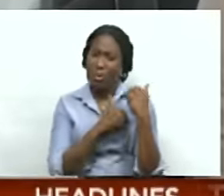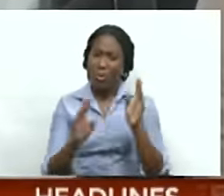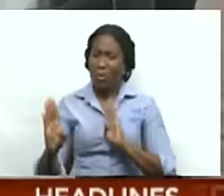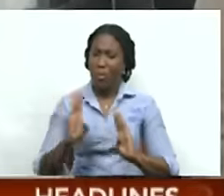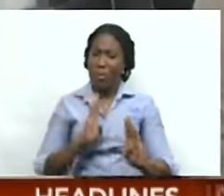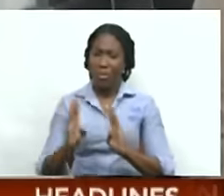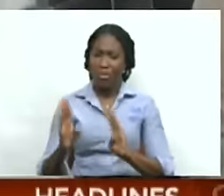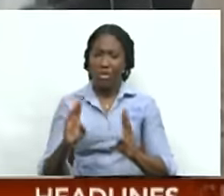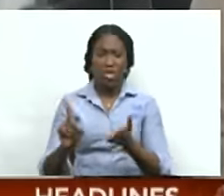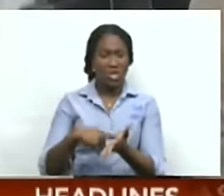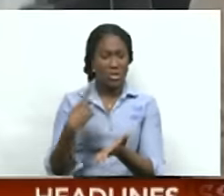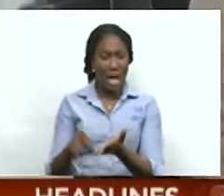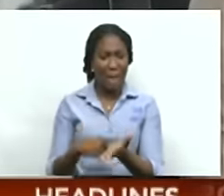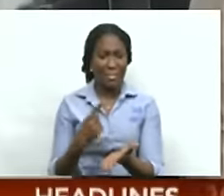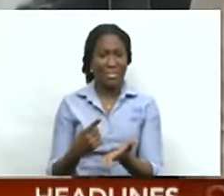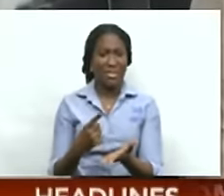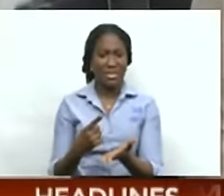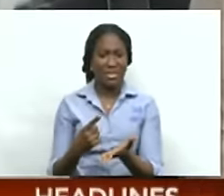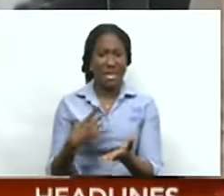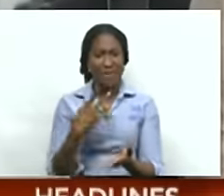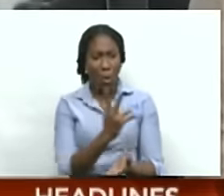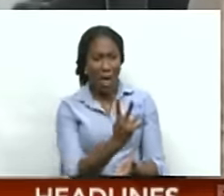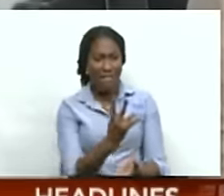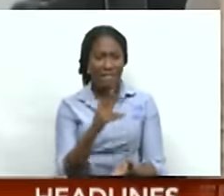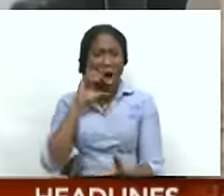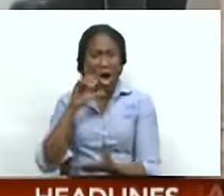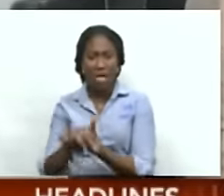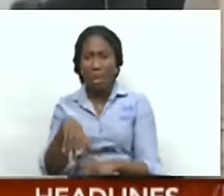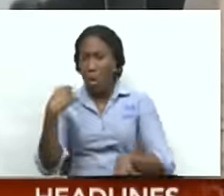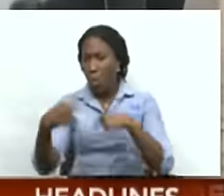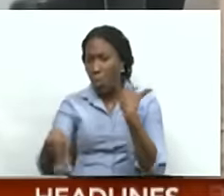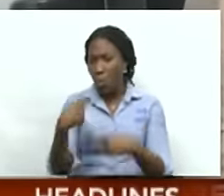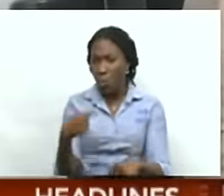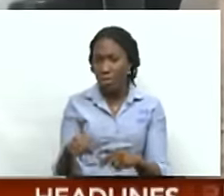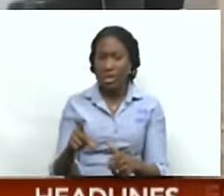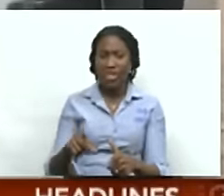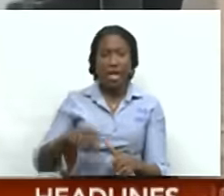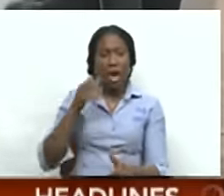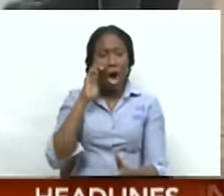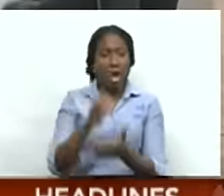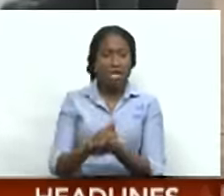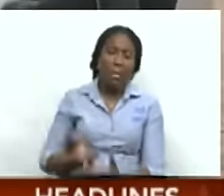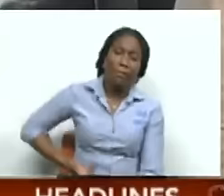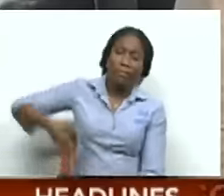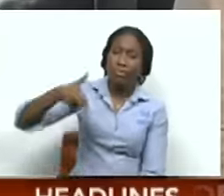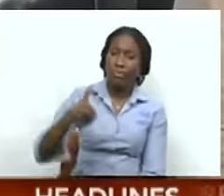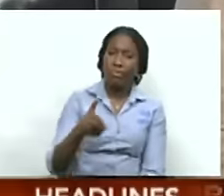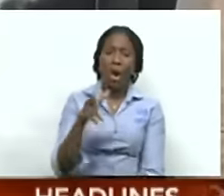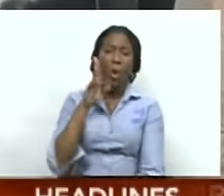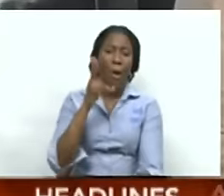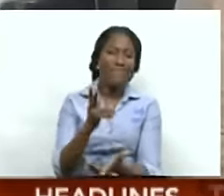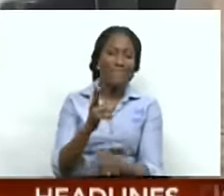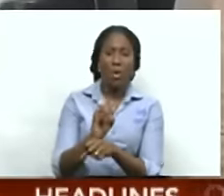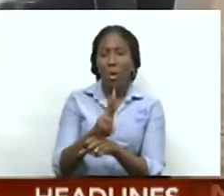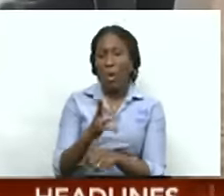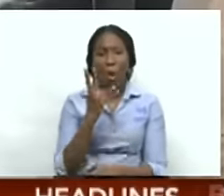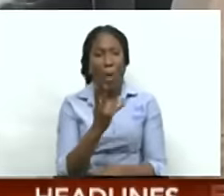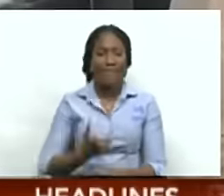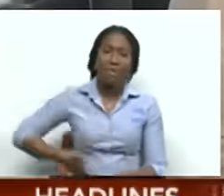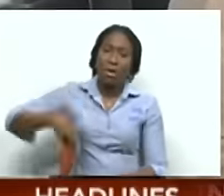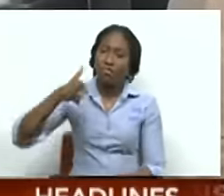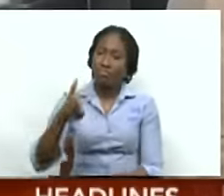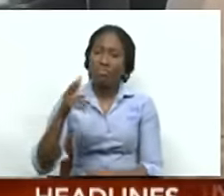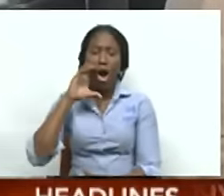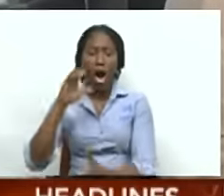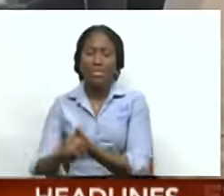have wife and husband issues. Sometimes the husband turn the gun against the wife turn it against the husband, right? So things getting